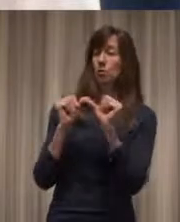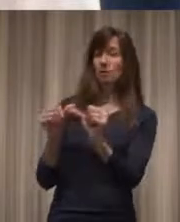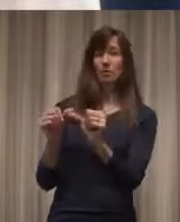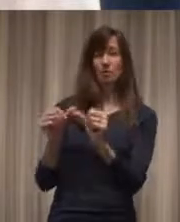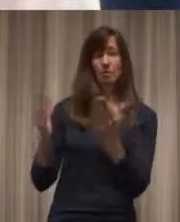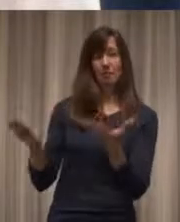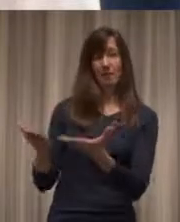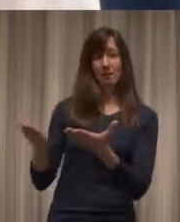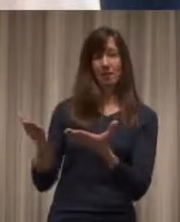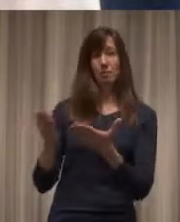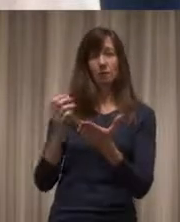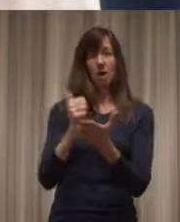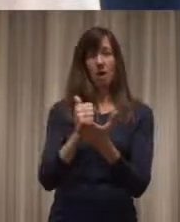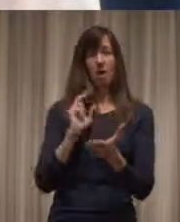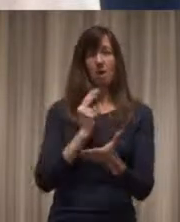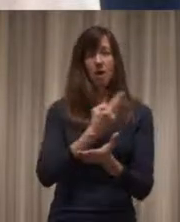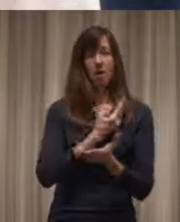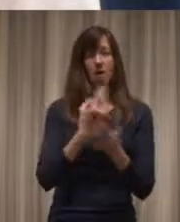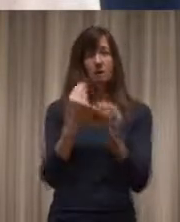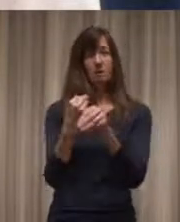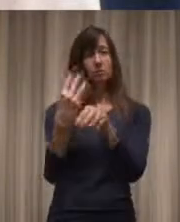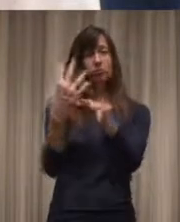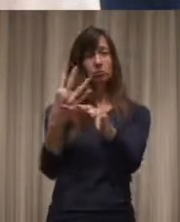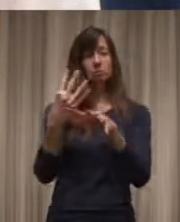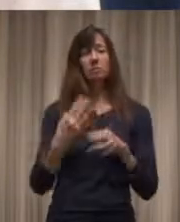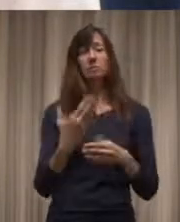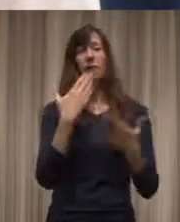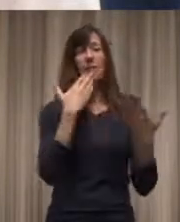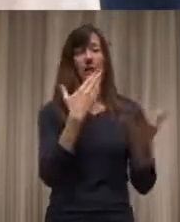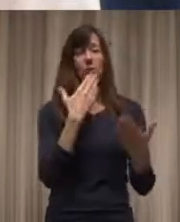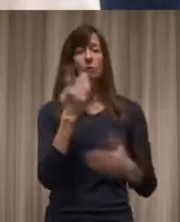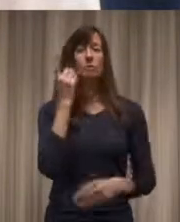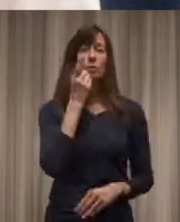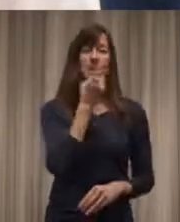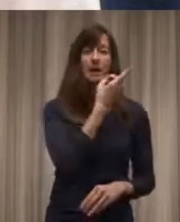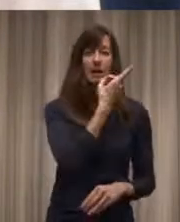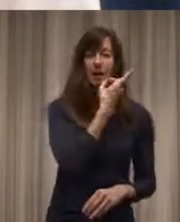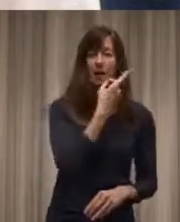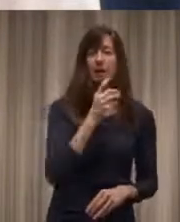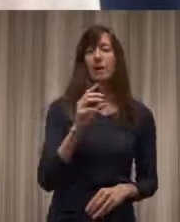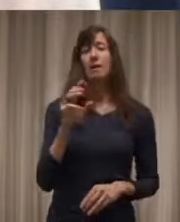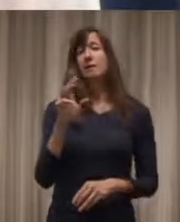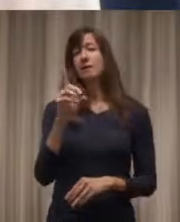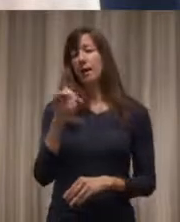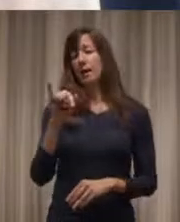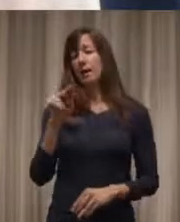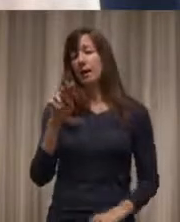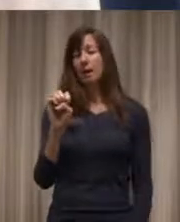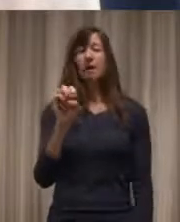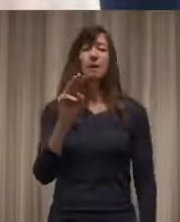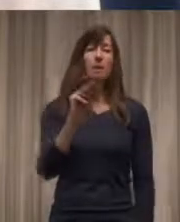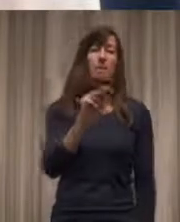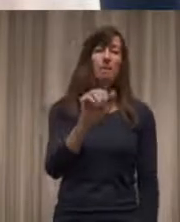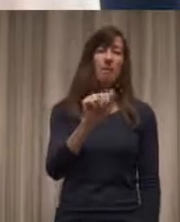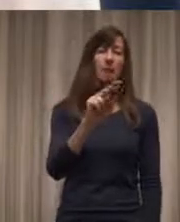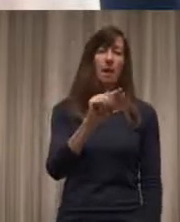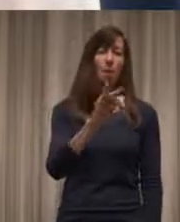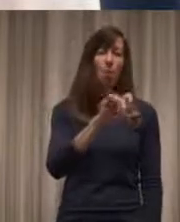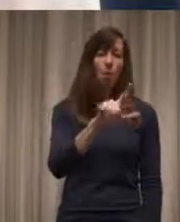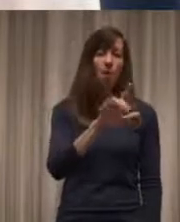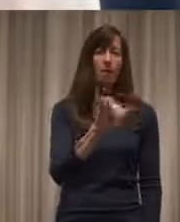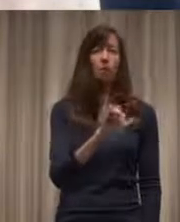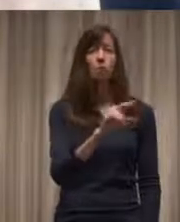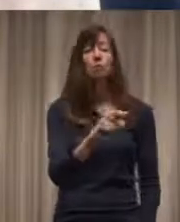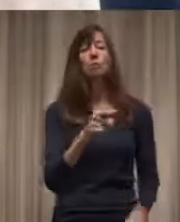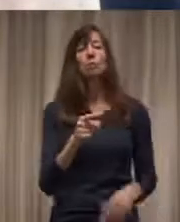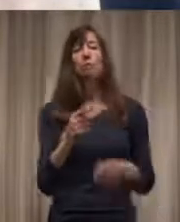us to bring this to you, so thanks to Radio Kingston. Thank you, Diana Manuel. We're going to keep going with these updates till we get through this